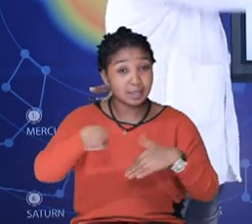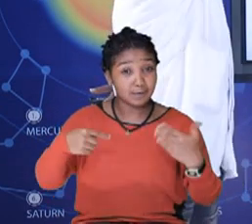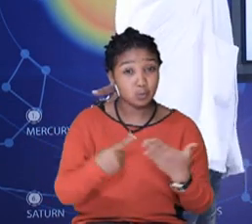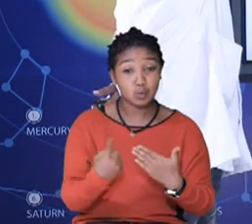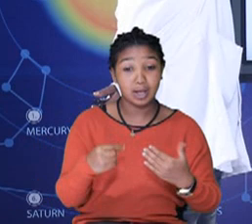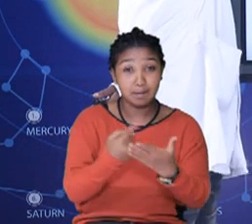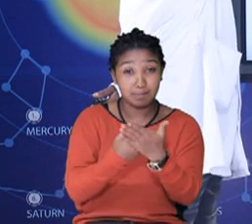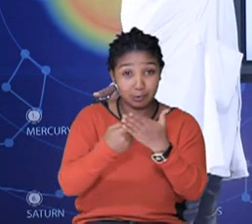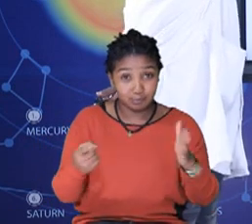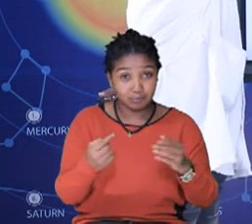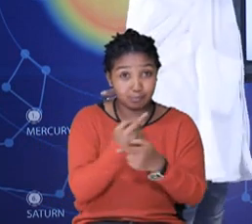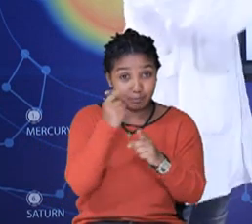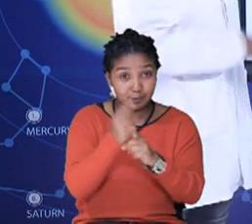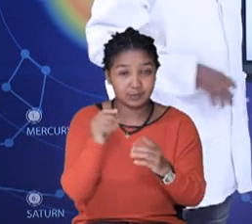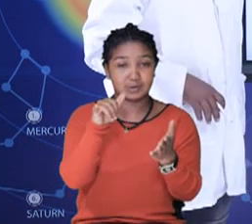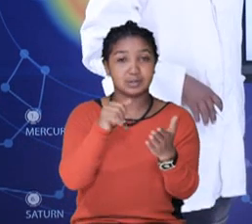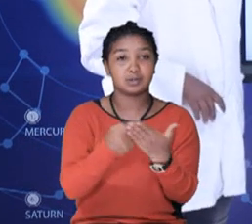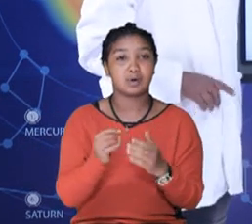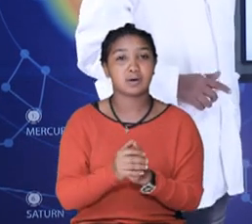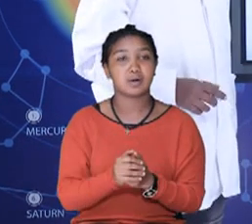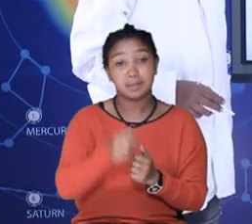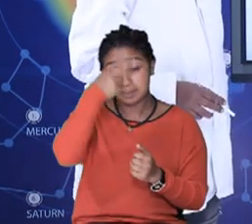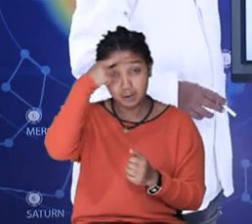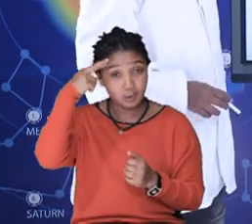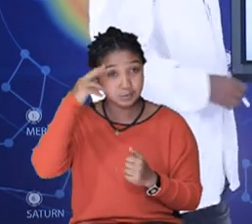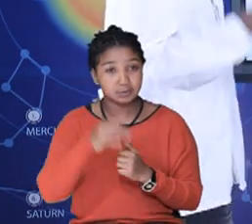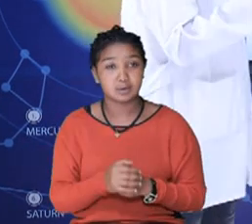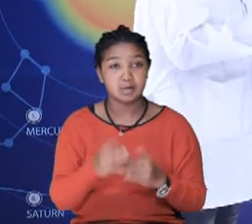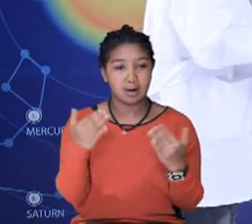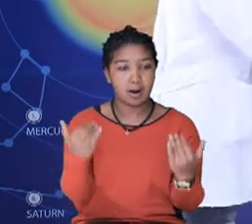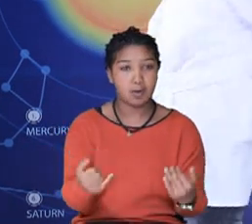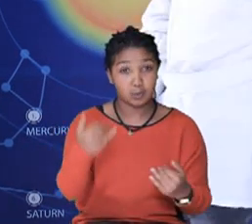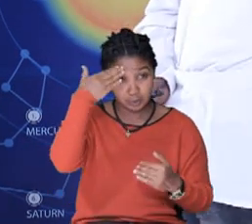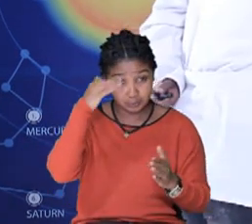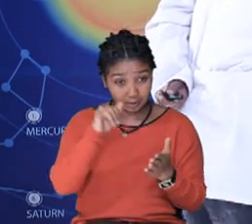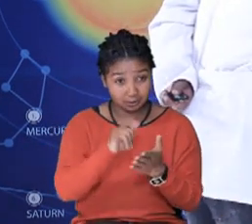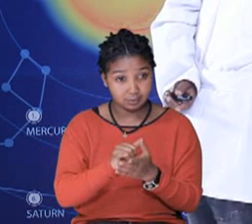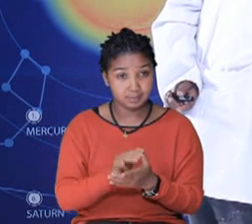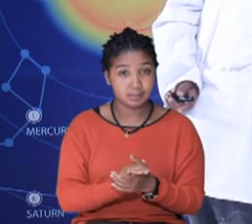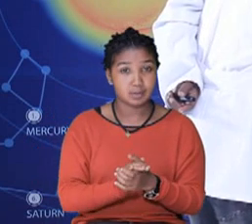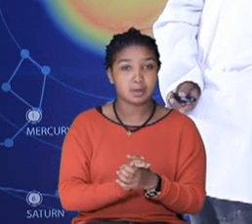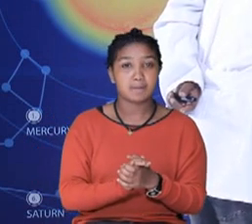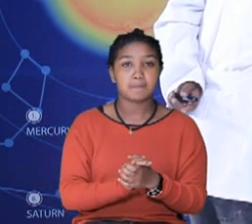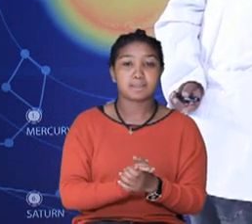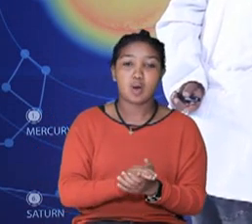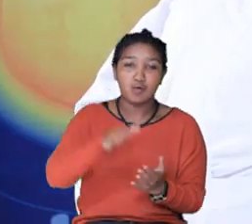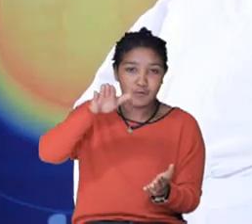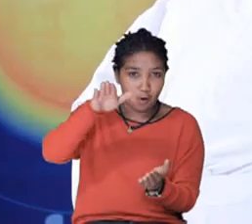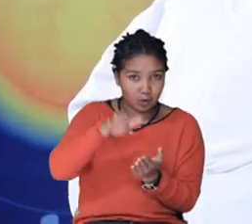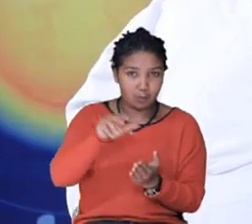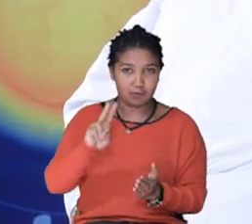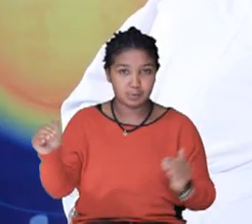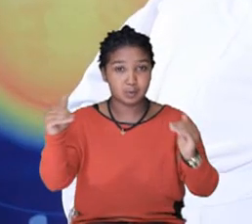Therefore, we can prove this one. Because now we know that volume is equals